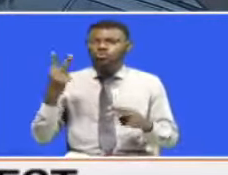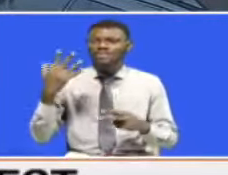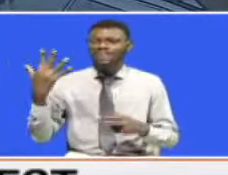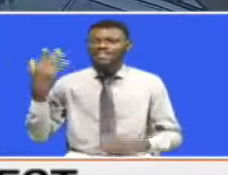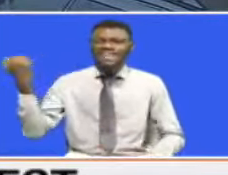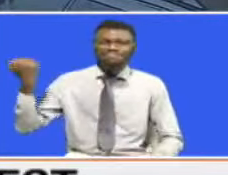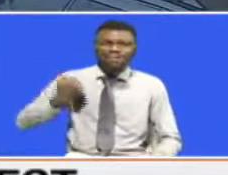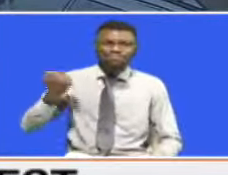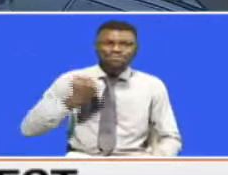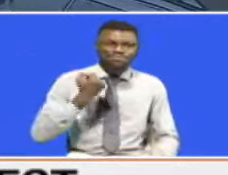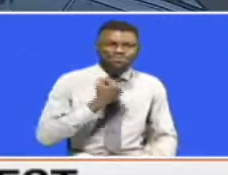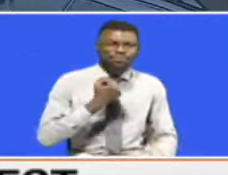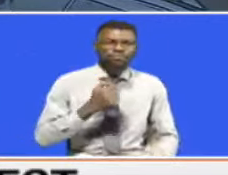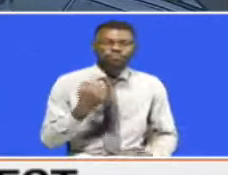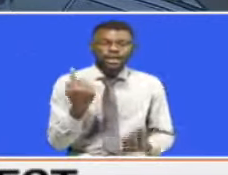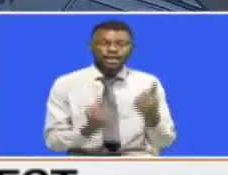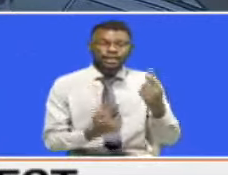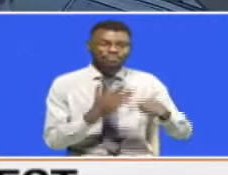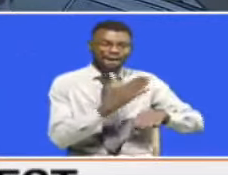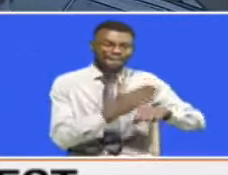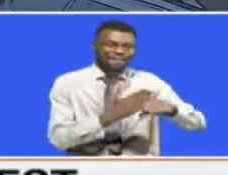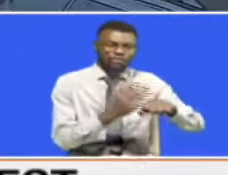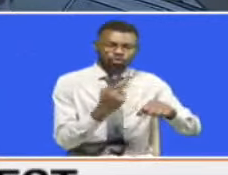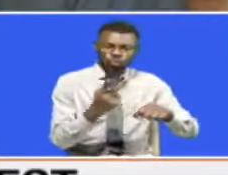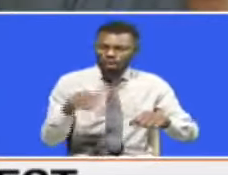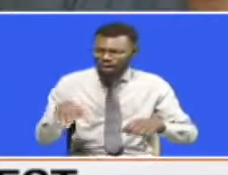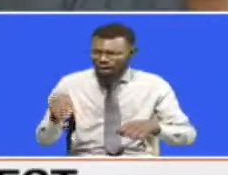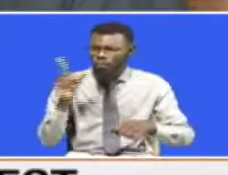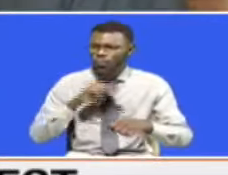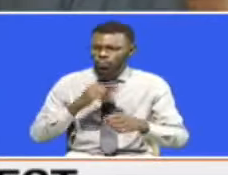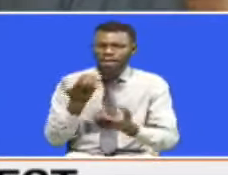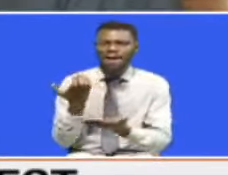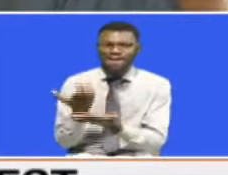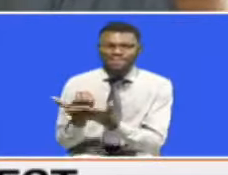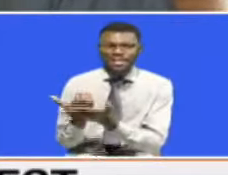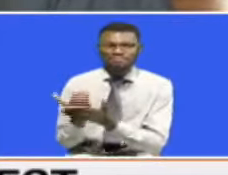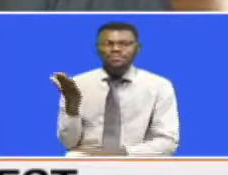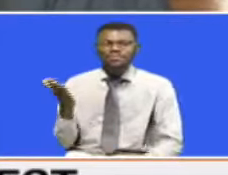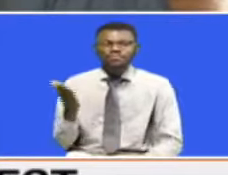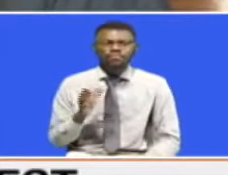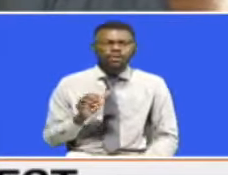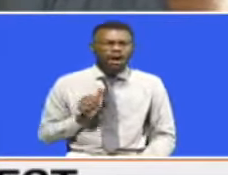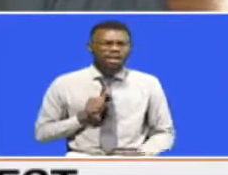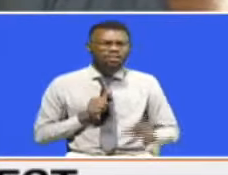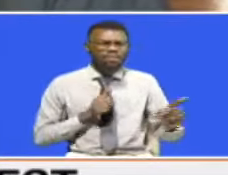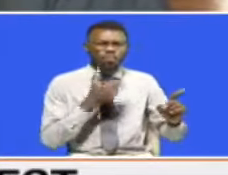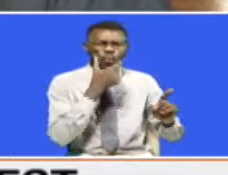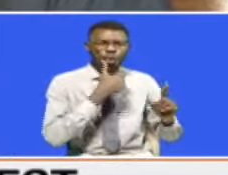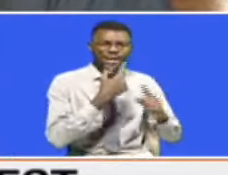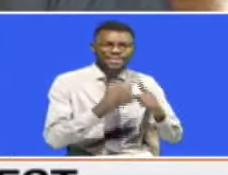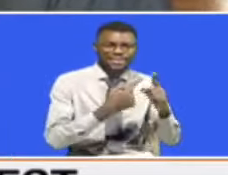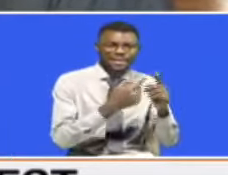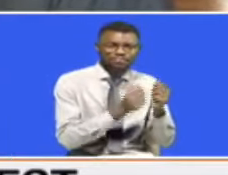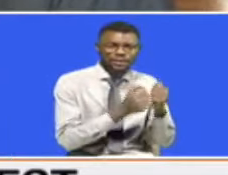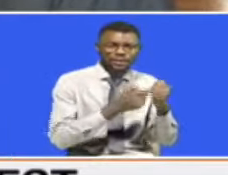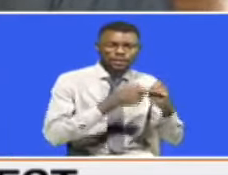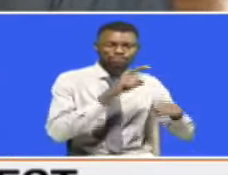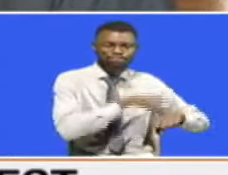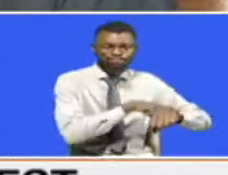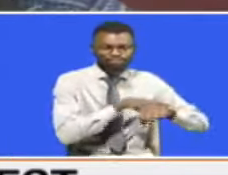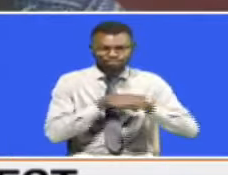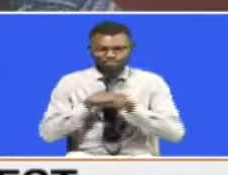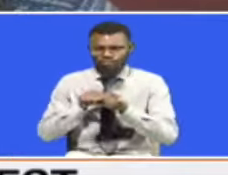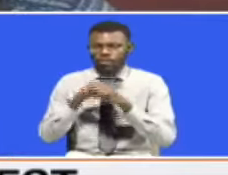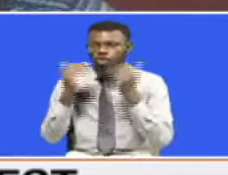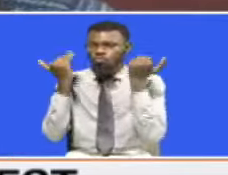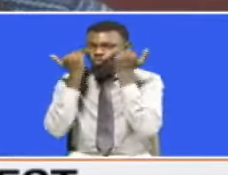wounds. Two kitchen knives were recovered from the scene as evidence. A 16-year-old suspect was arraigned before Magistrate Zainab